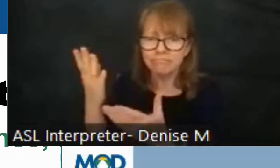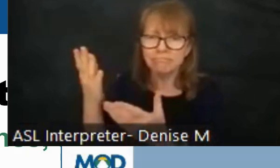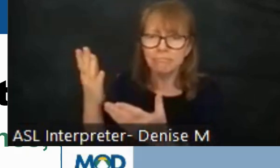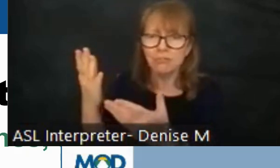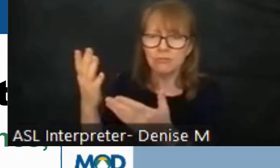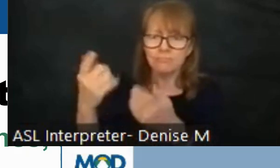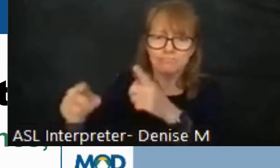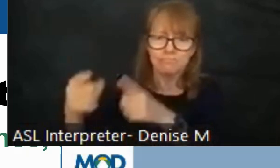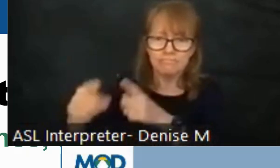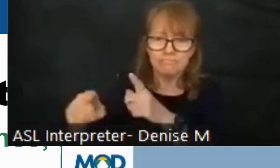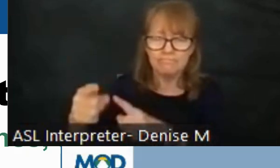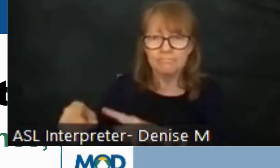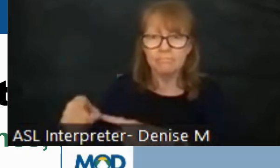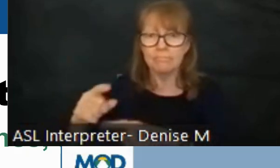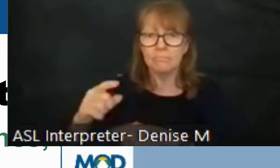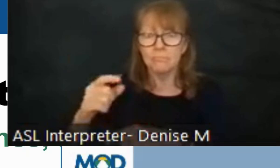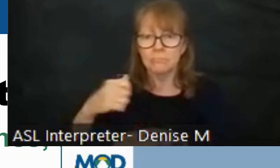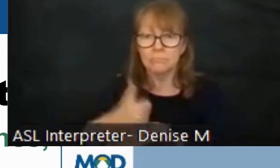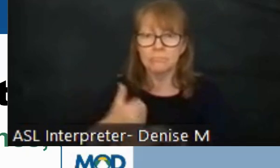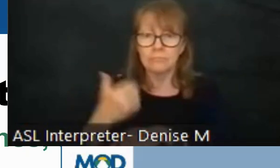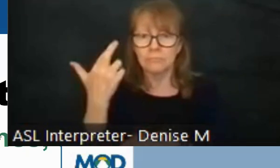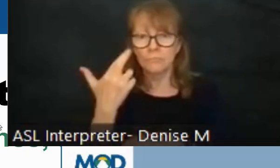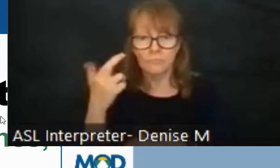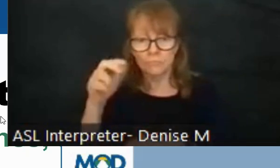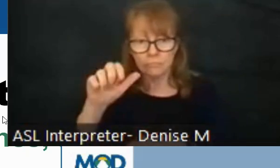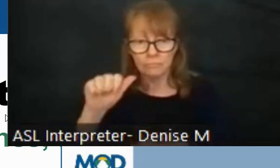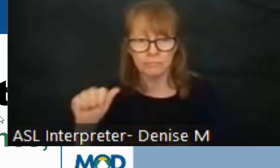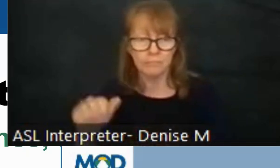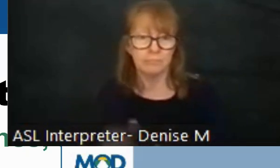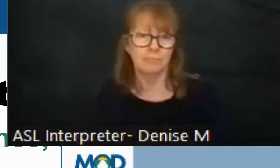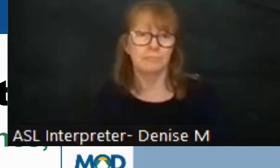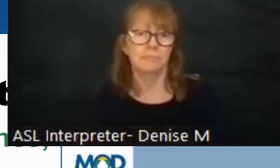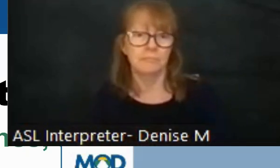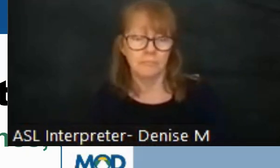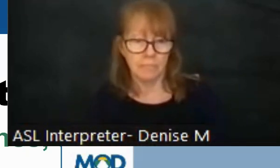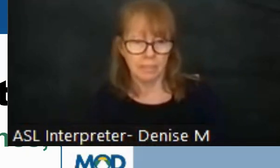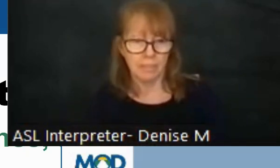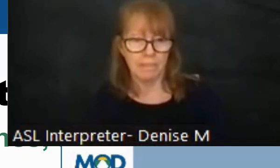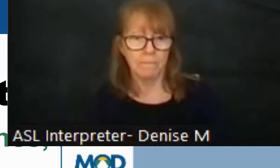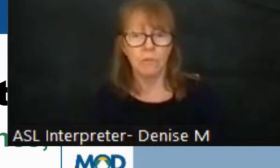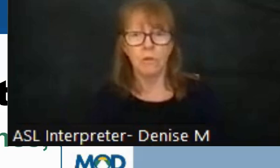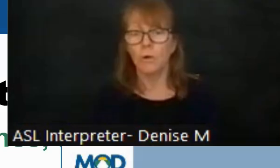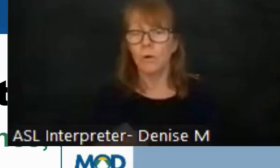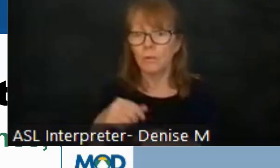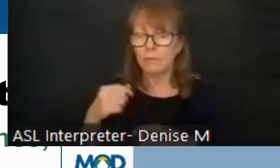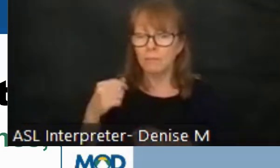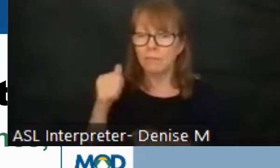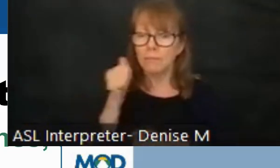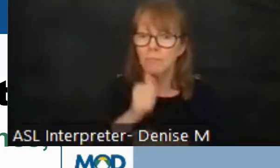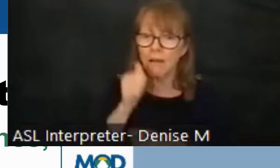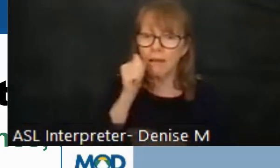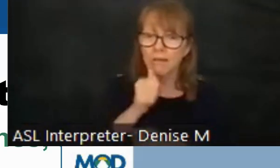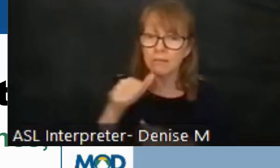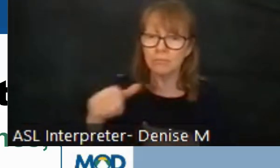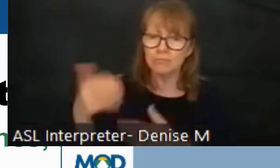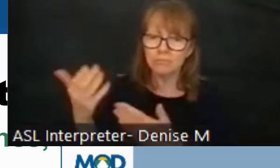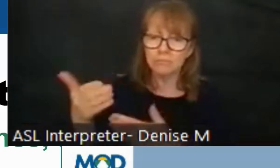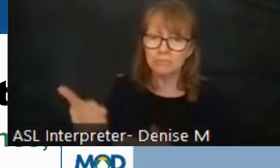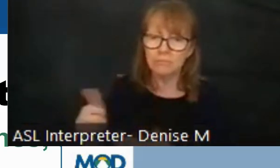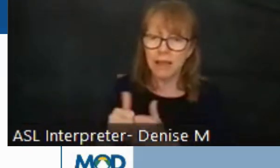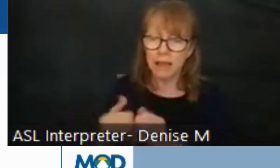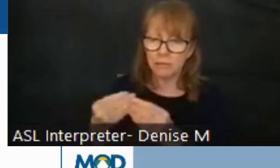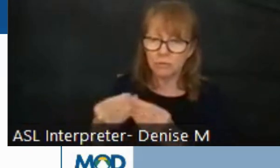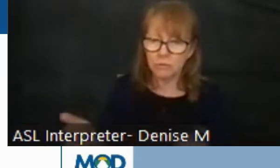offer a lot of practical suggestions for negotiating solutions, and then we also inform people about their recourse options.